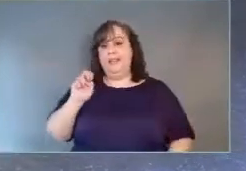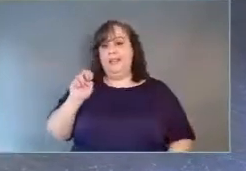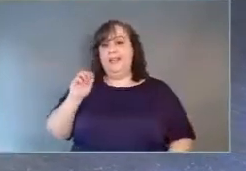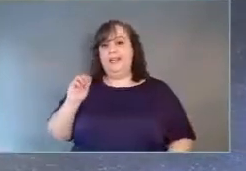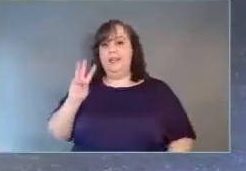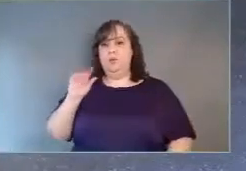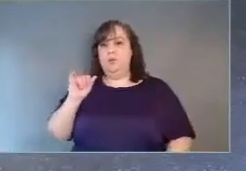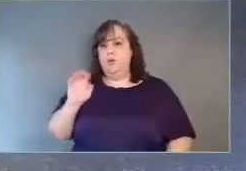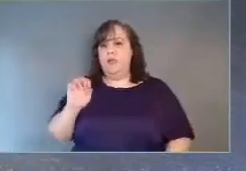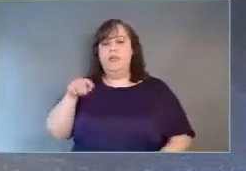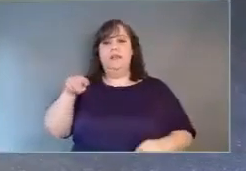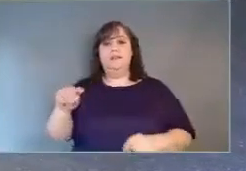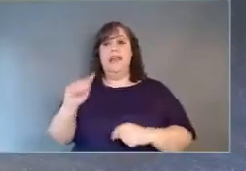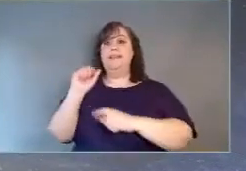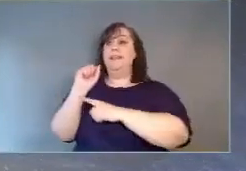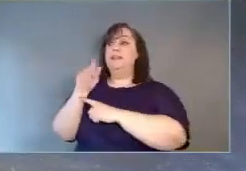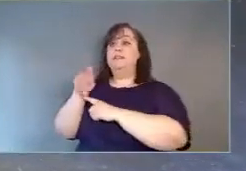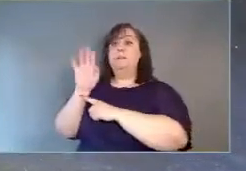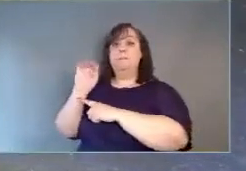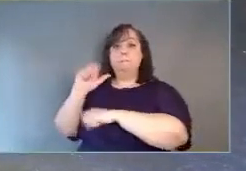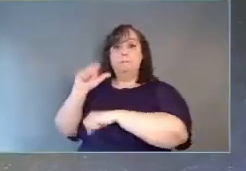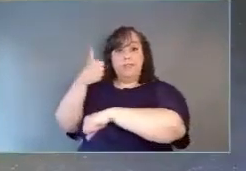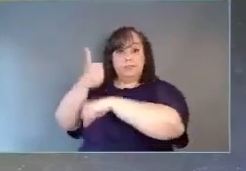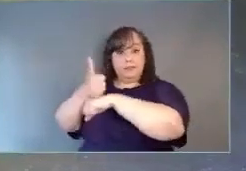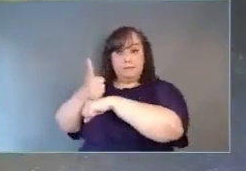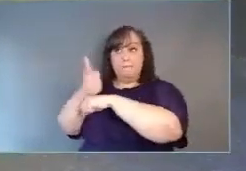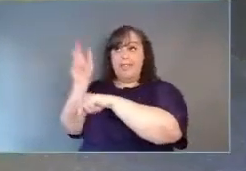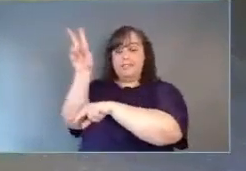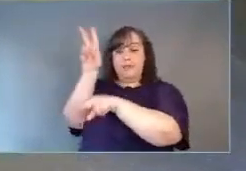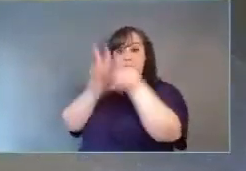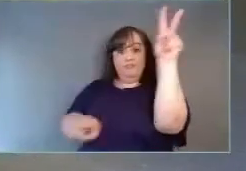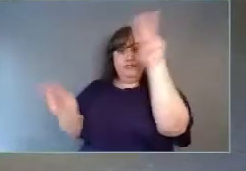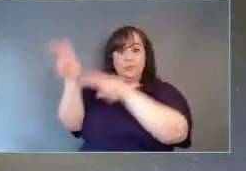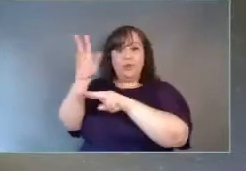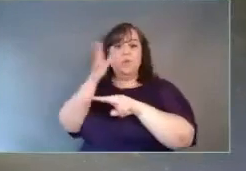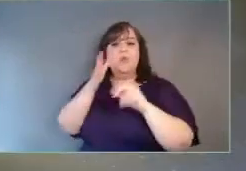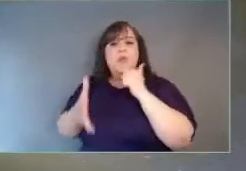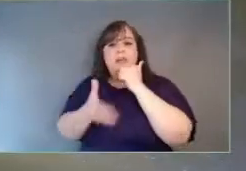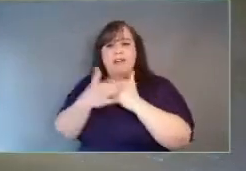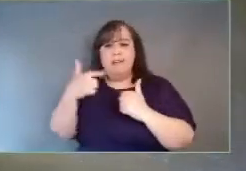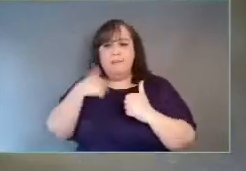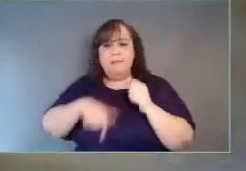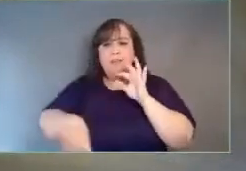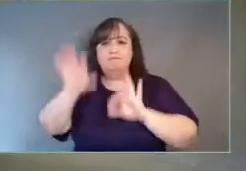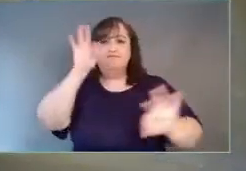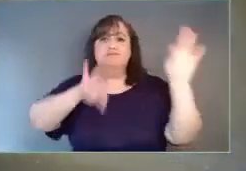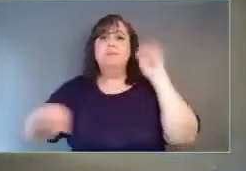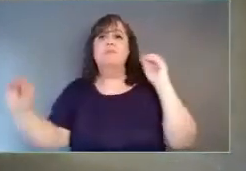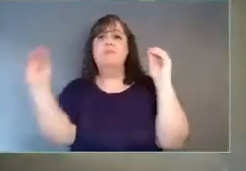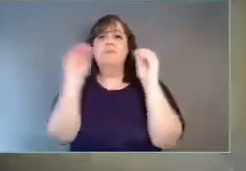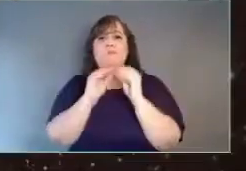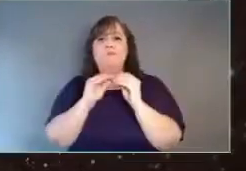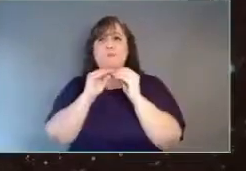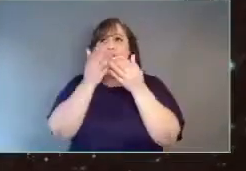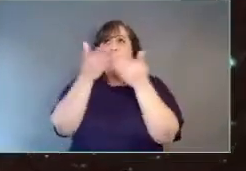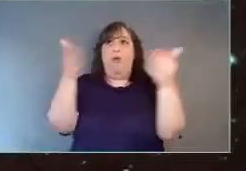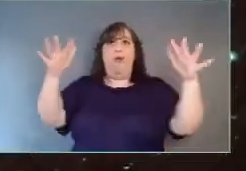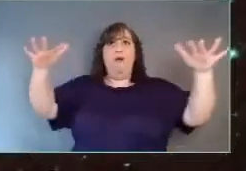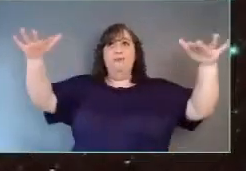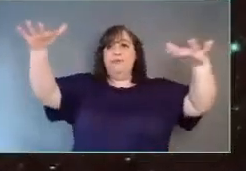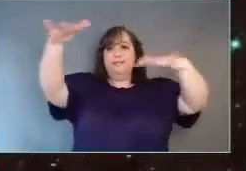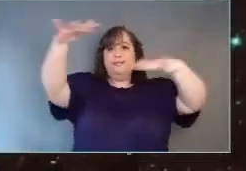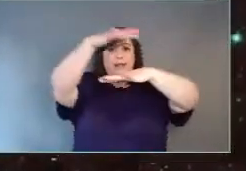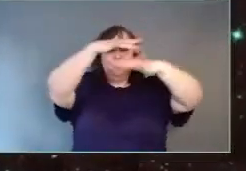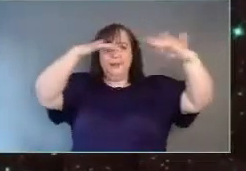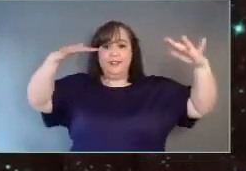space-based observatory that's going to help us find even more of these objects and